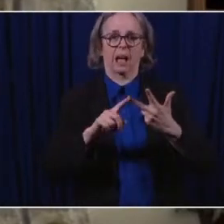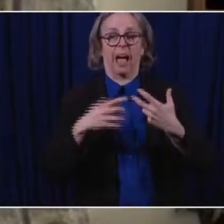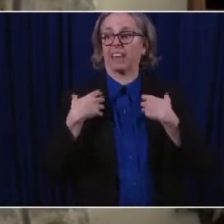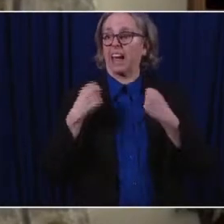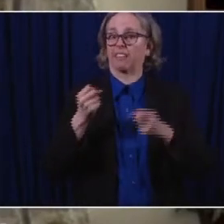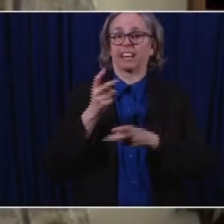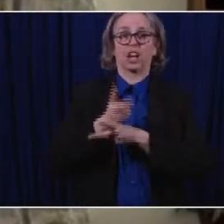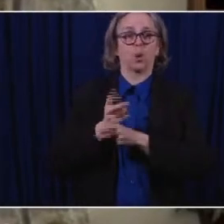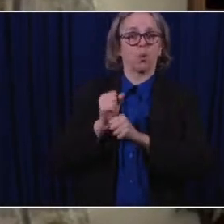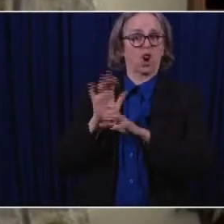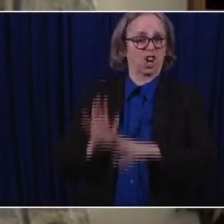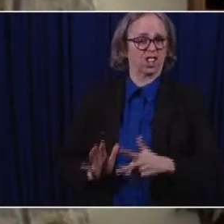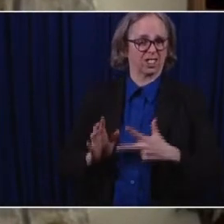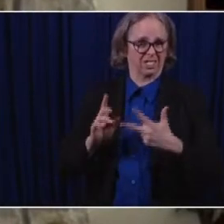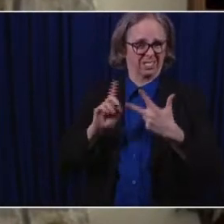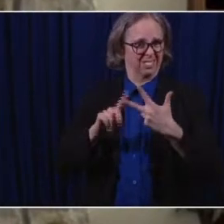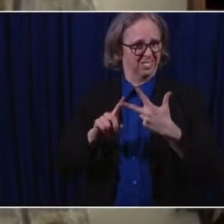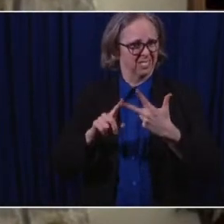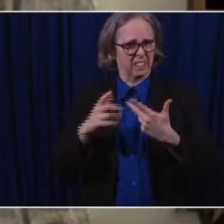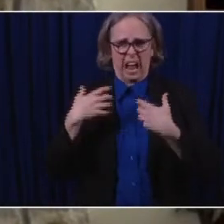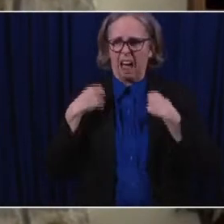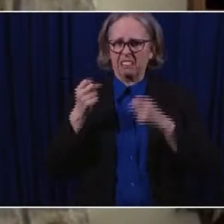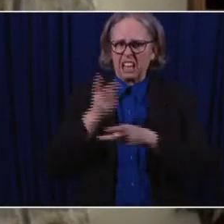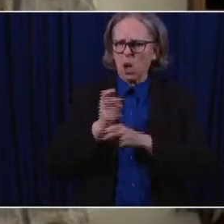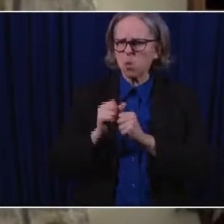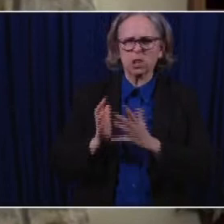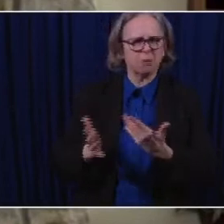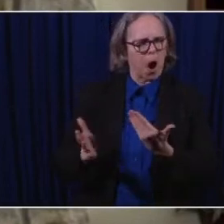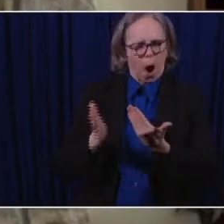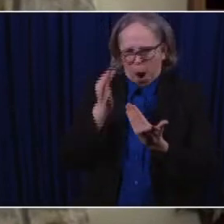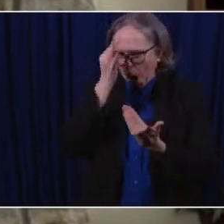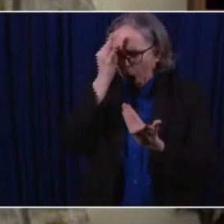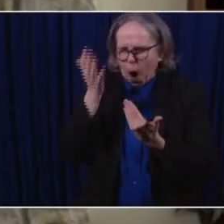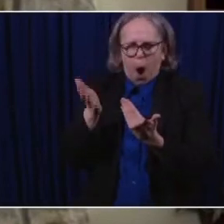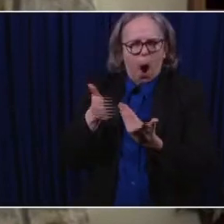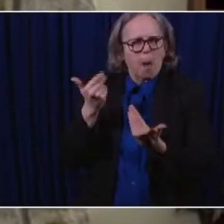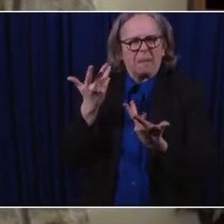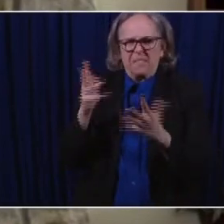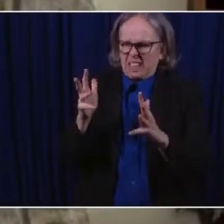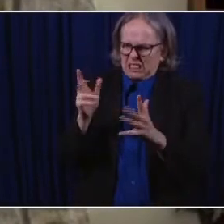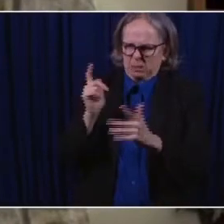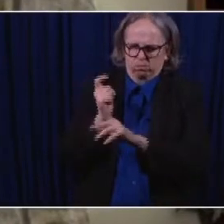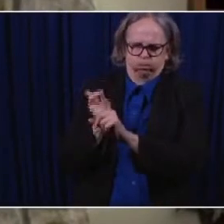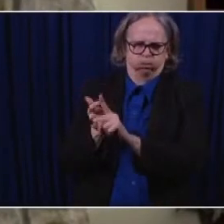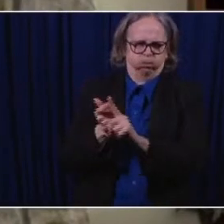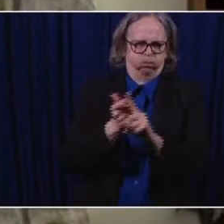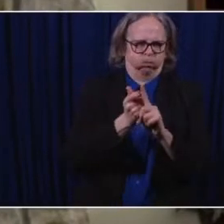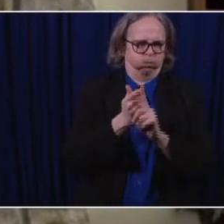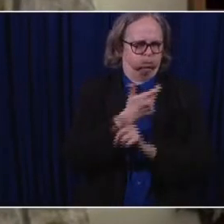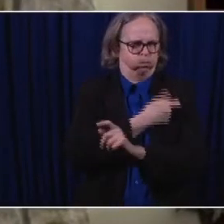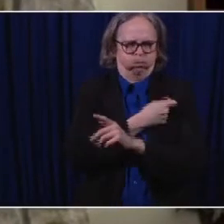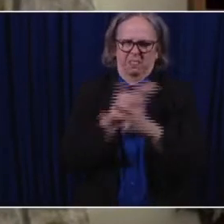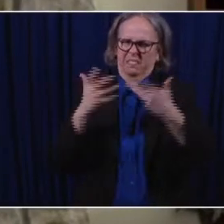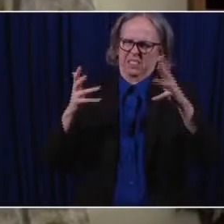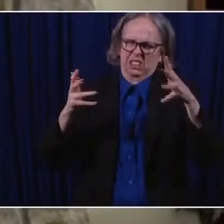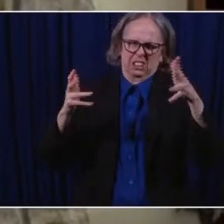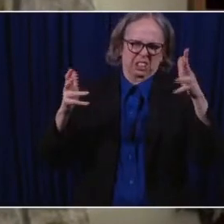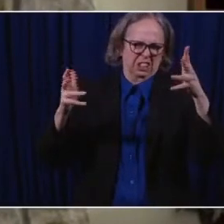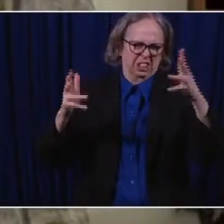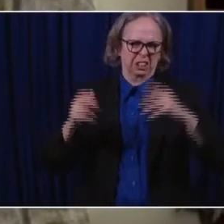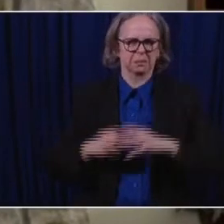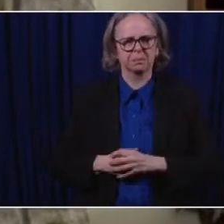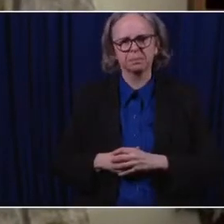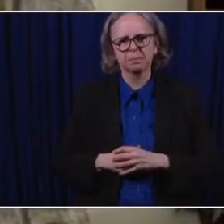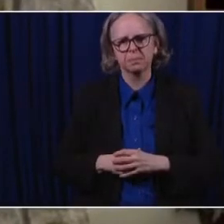are almost done, not quite, but almost done. And so, we're going